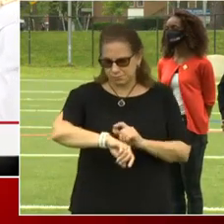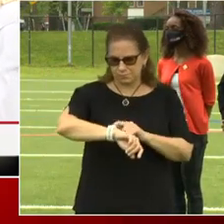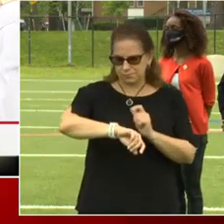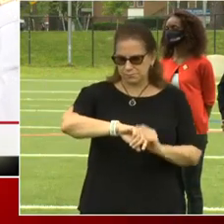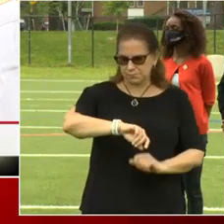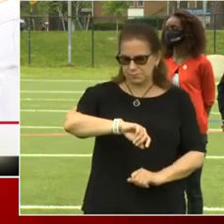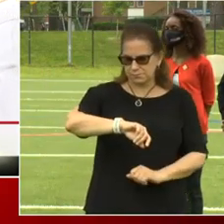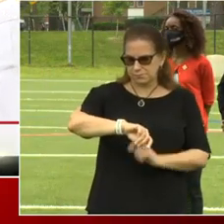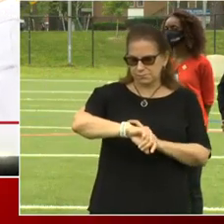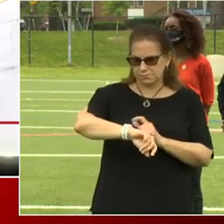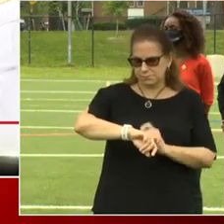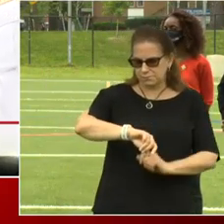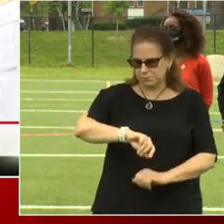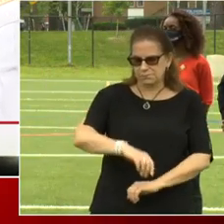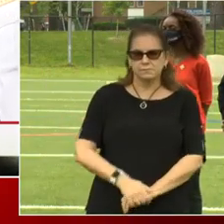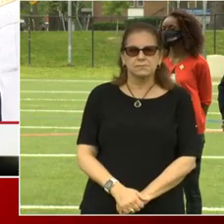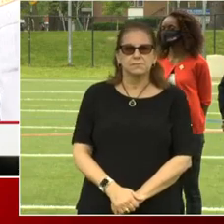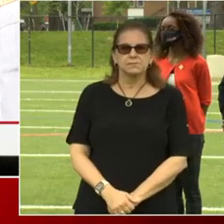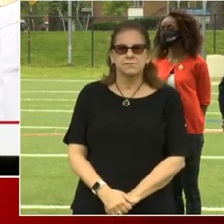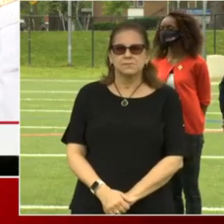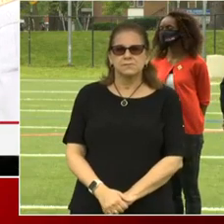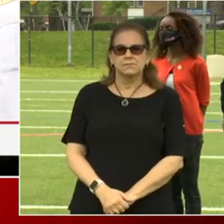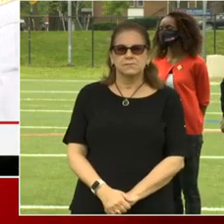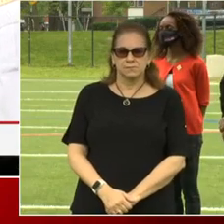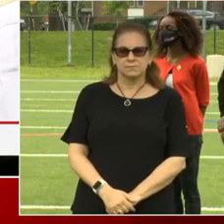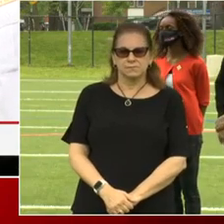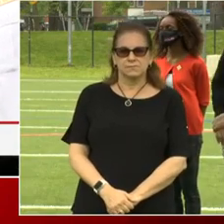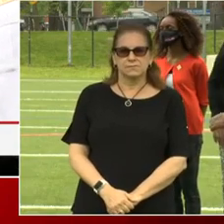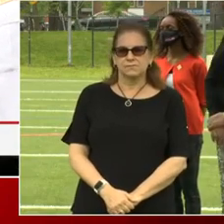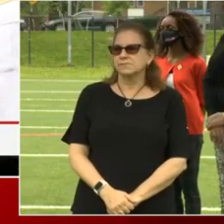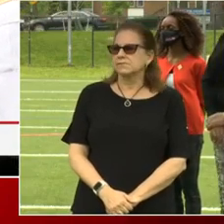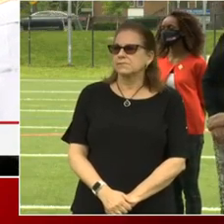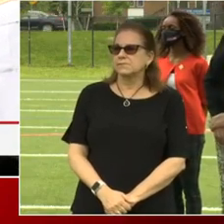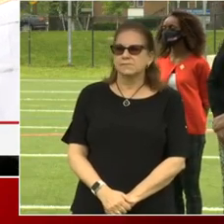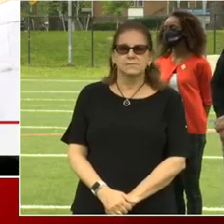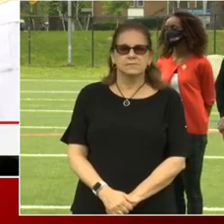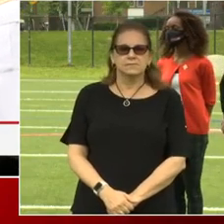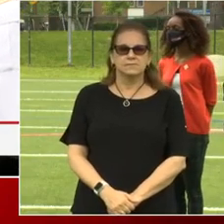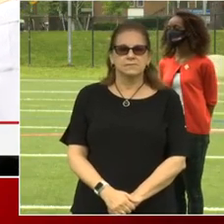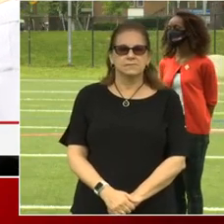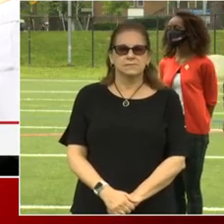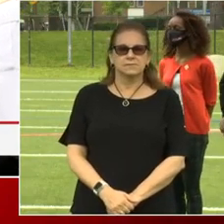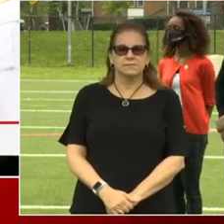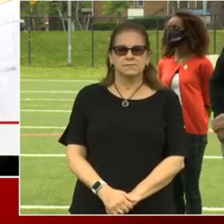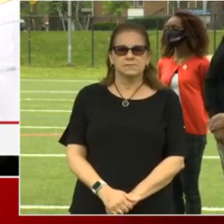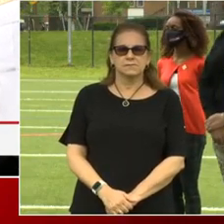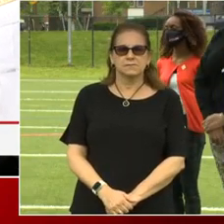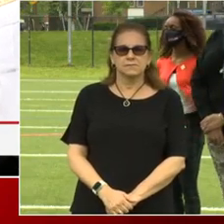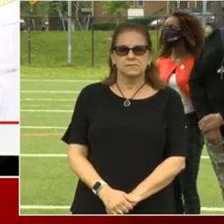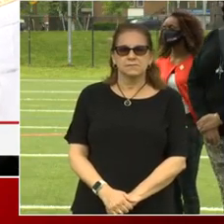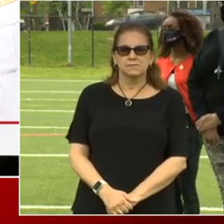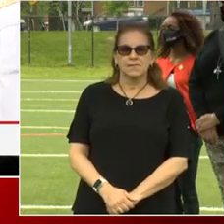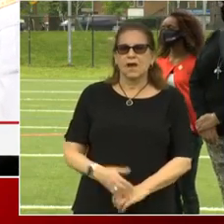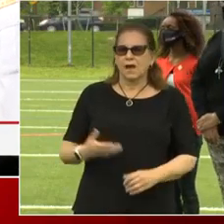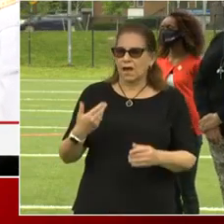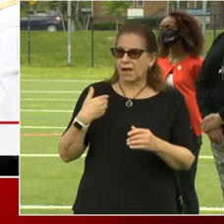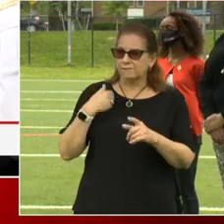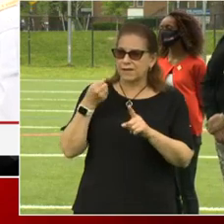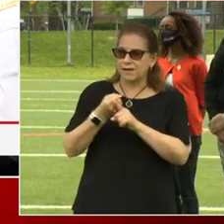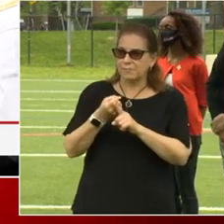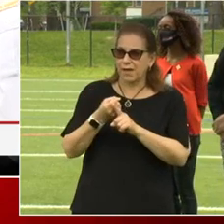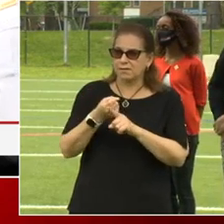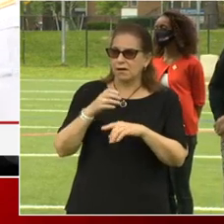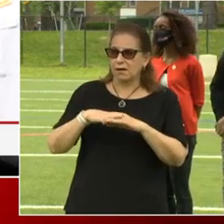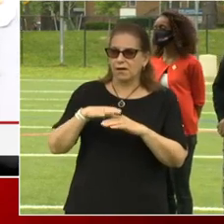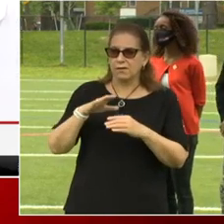bill? Well, the emergency itself does not have a fiscal impact because it's within the DCPS budget. But